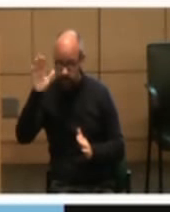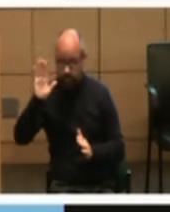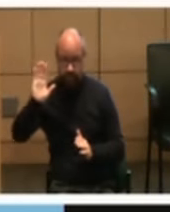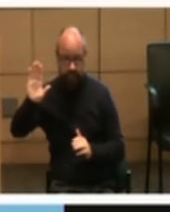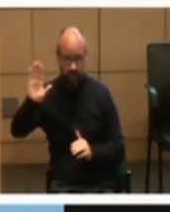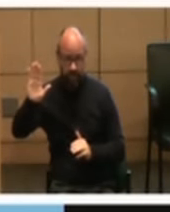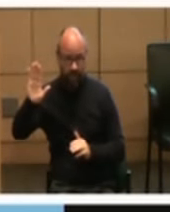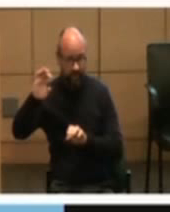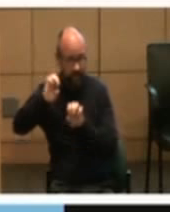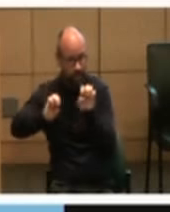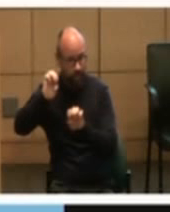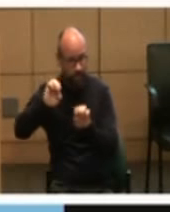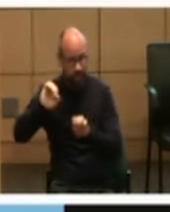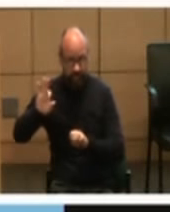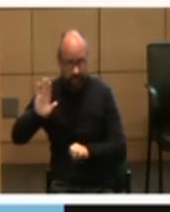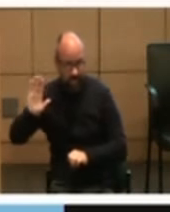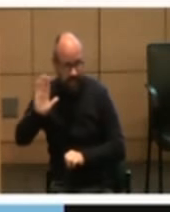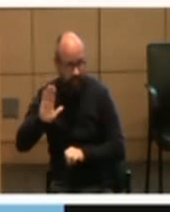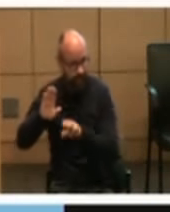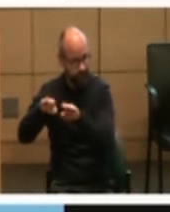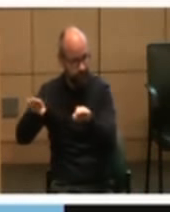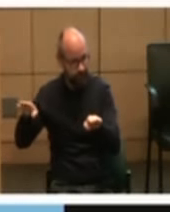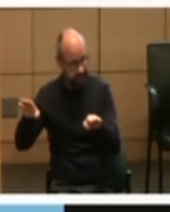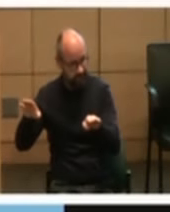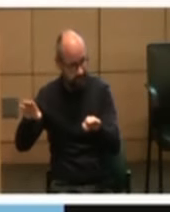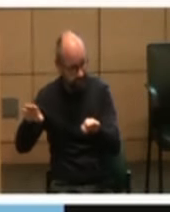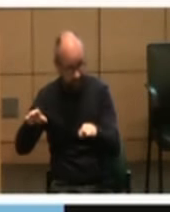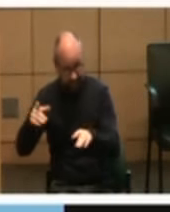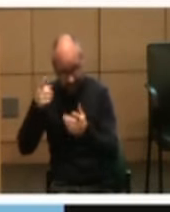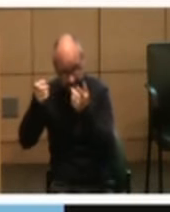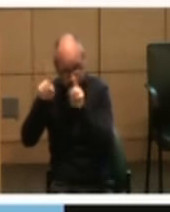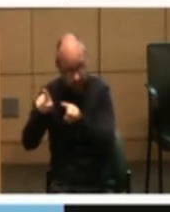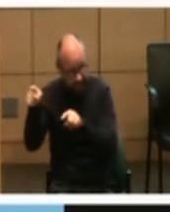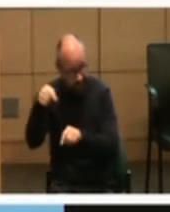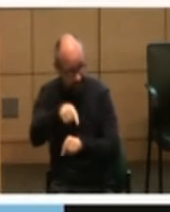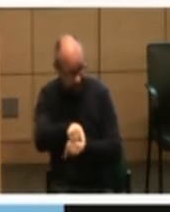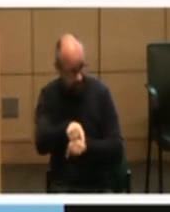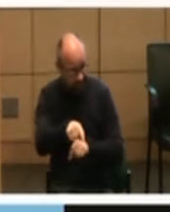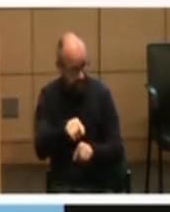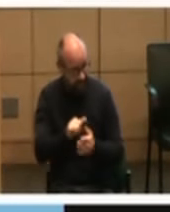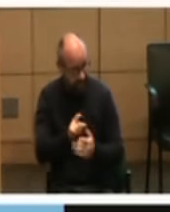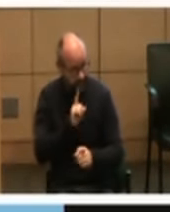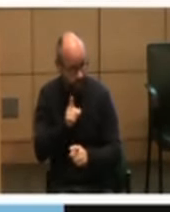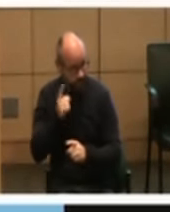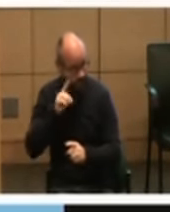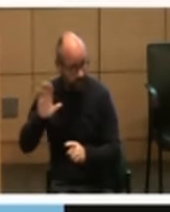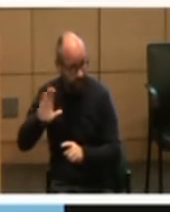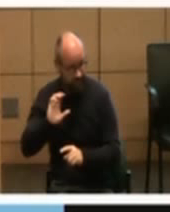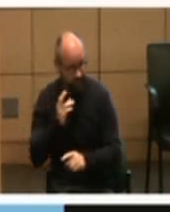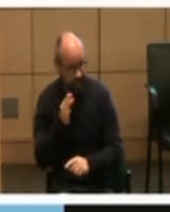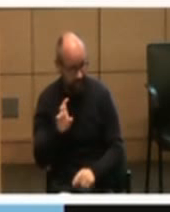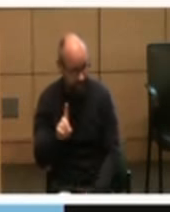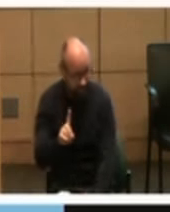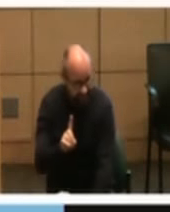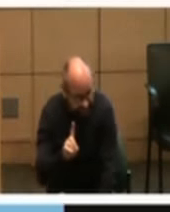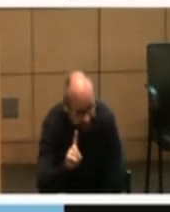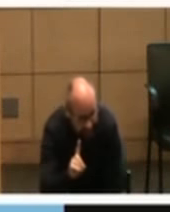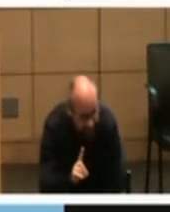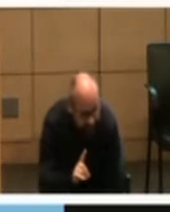parents' evaluation of their children's performance in complex listening environments. So the follow-up study, we